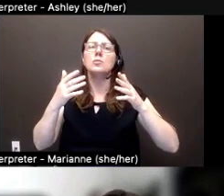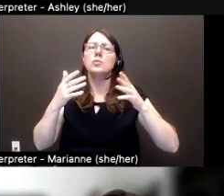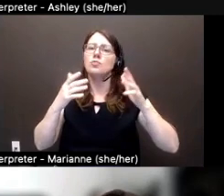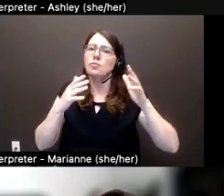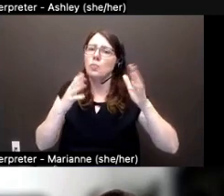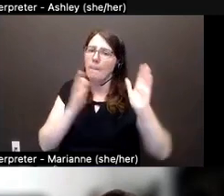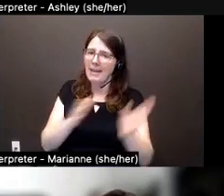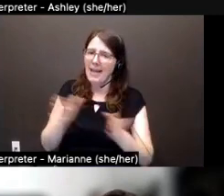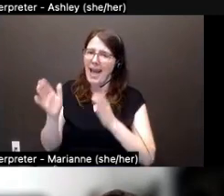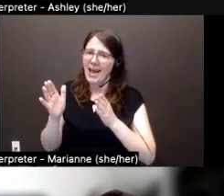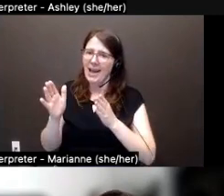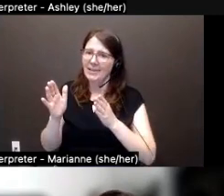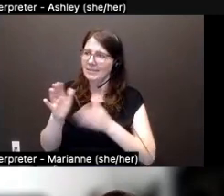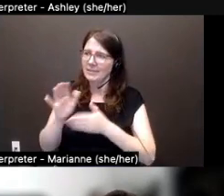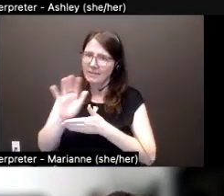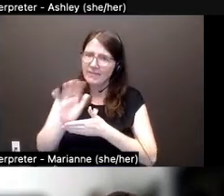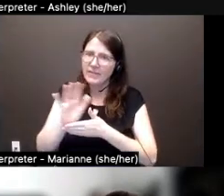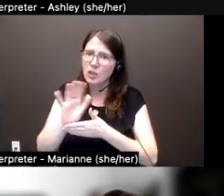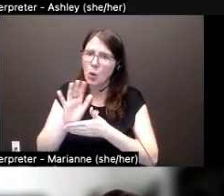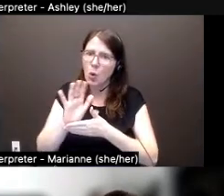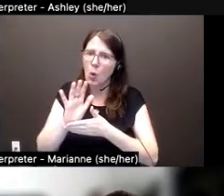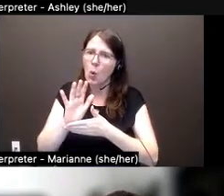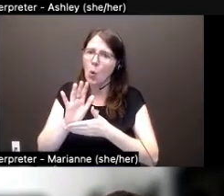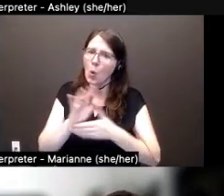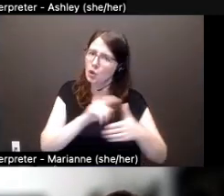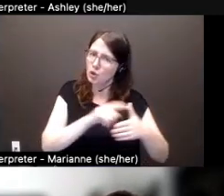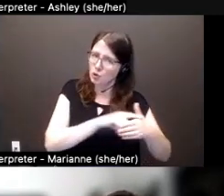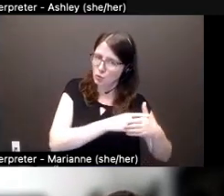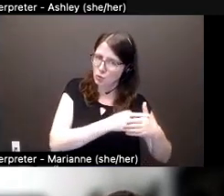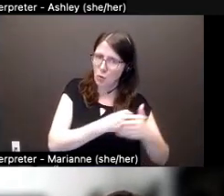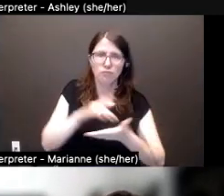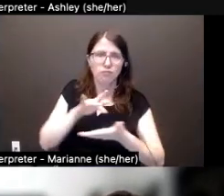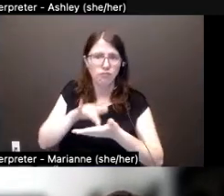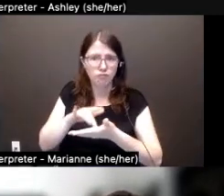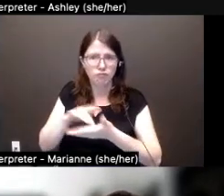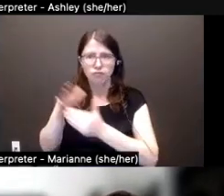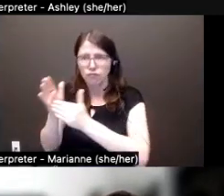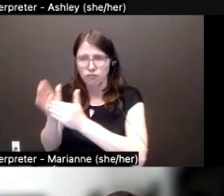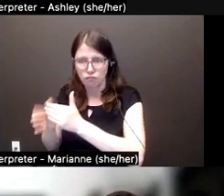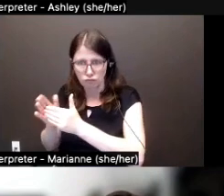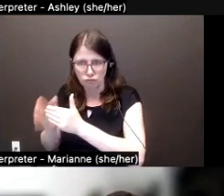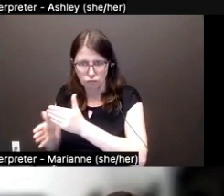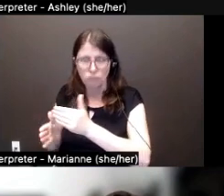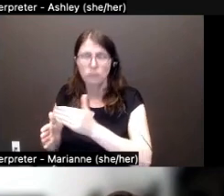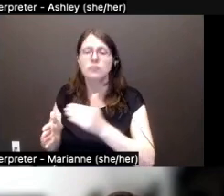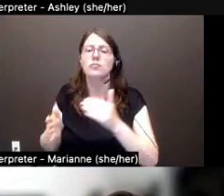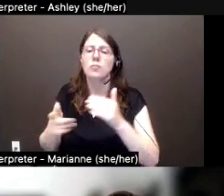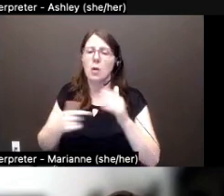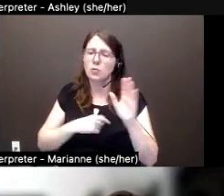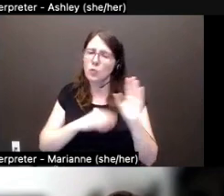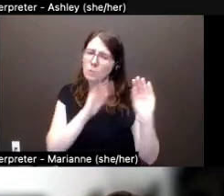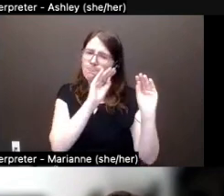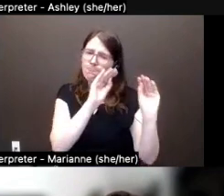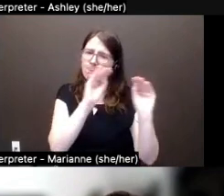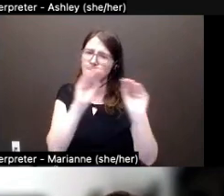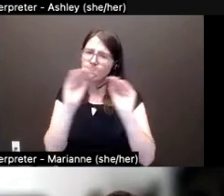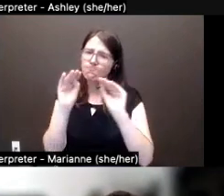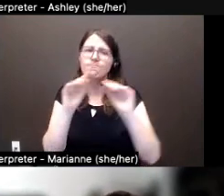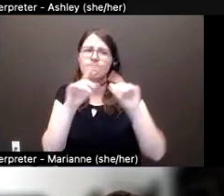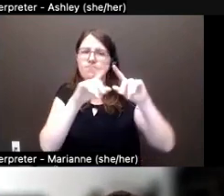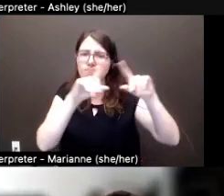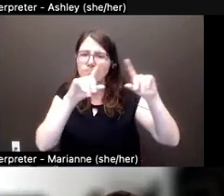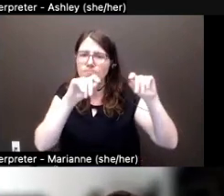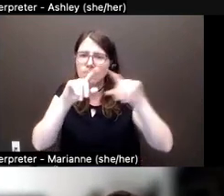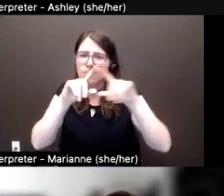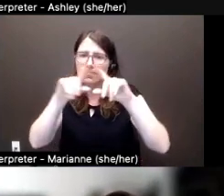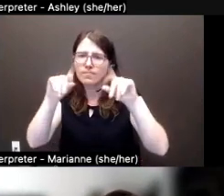I created the slide presentation, it gave me a clearer idea of how to structure